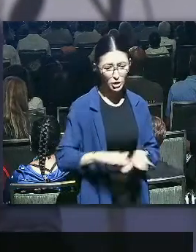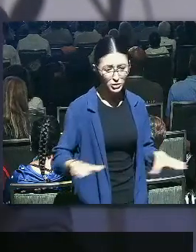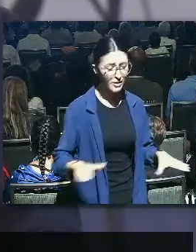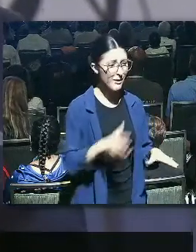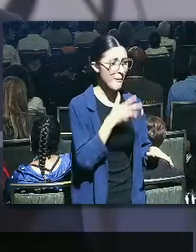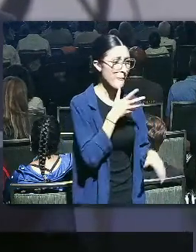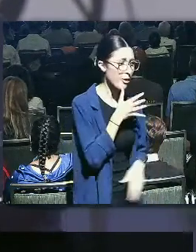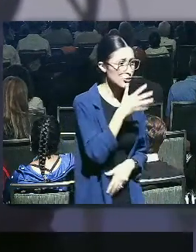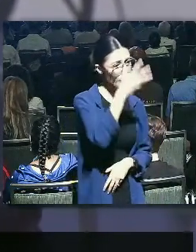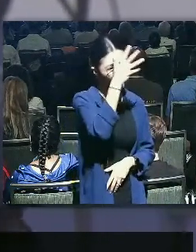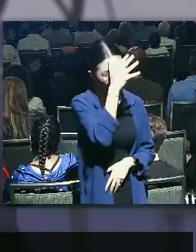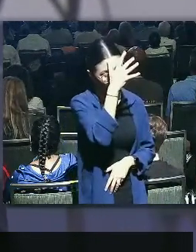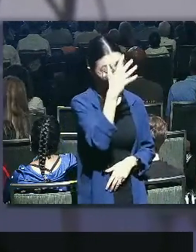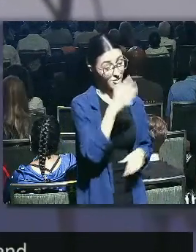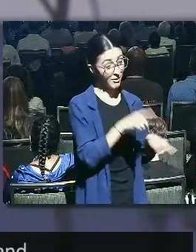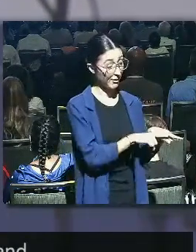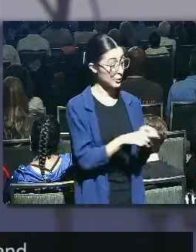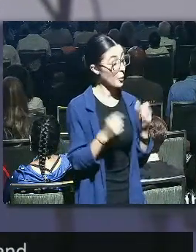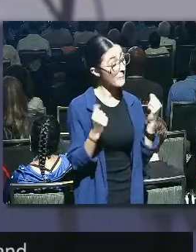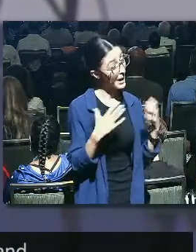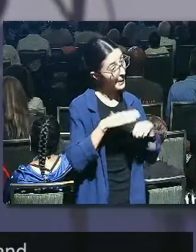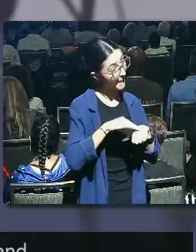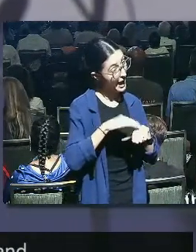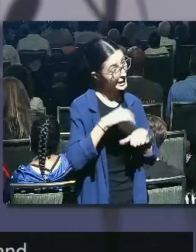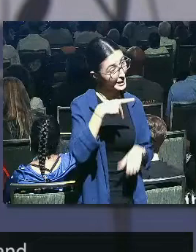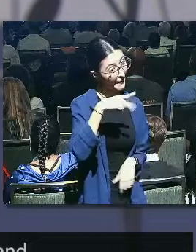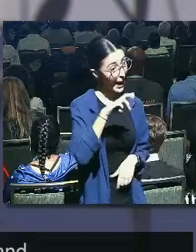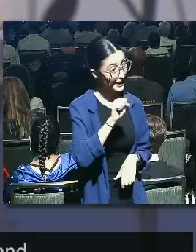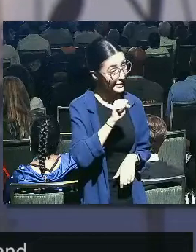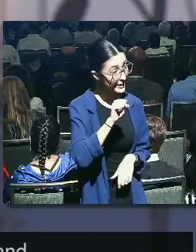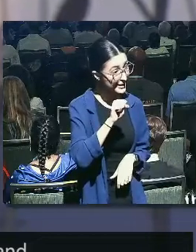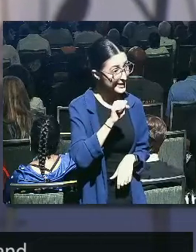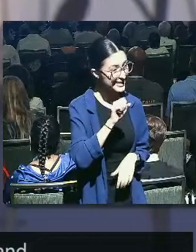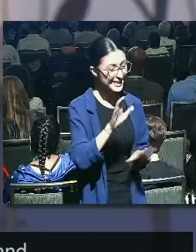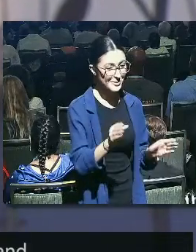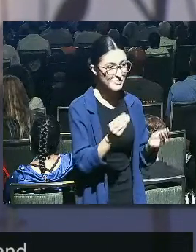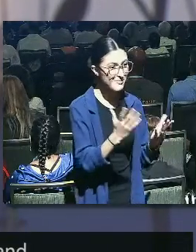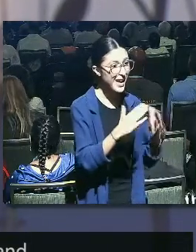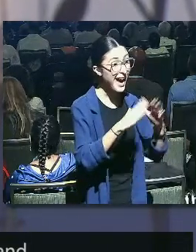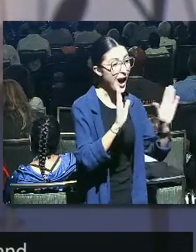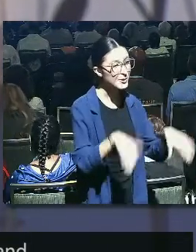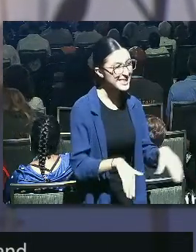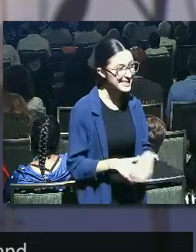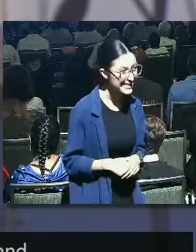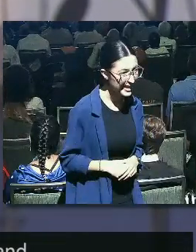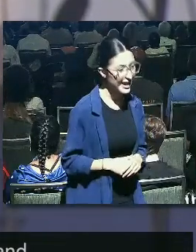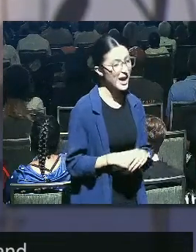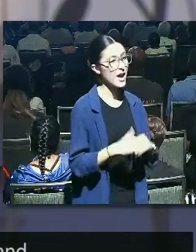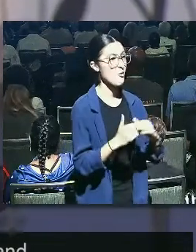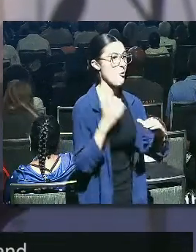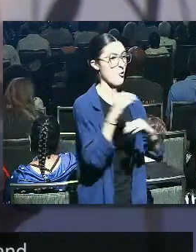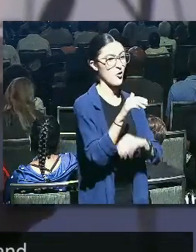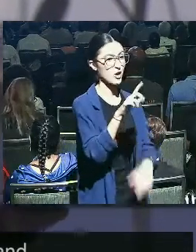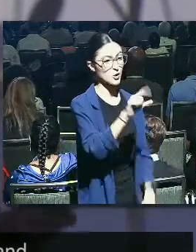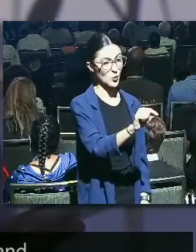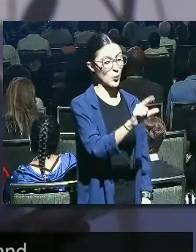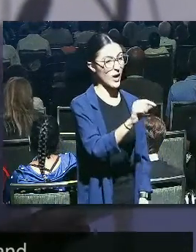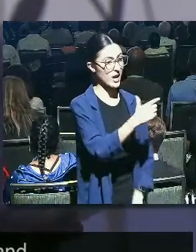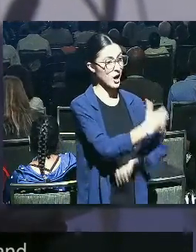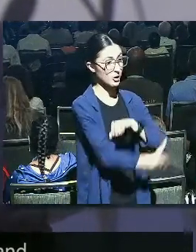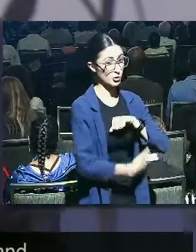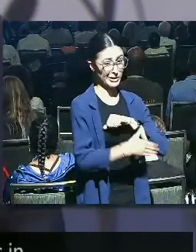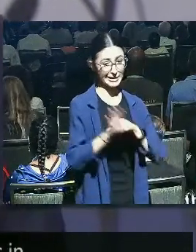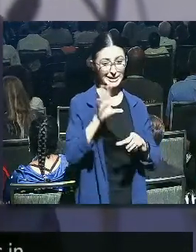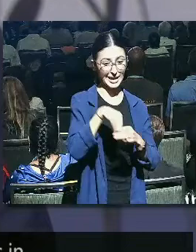and many pets of all kind were given housing in 20 plus countries in Western Europe.